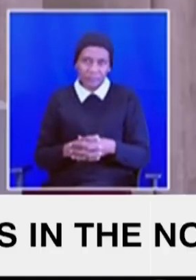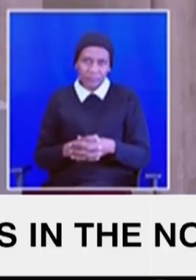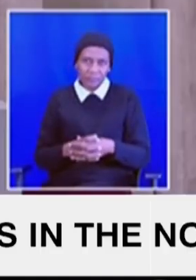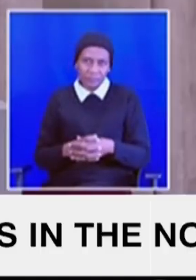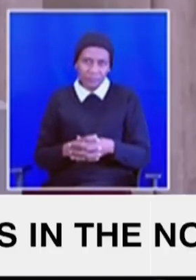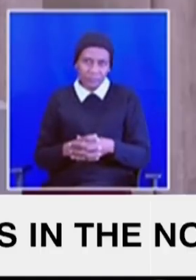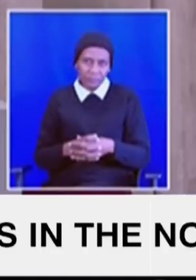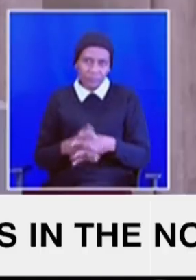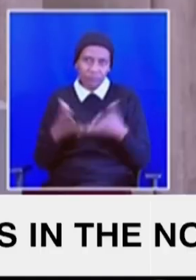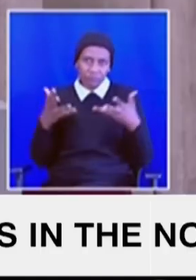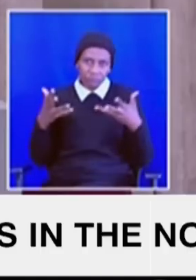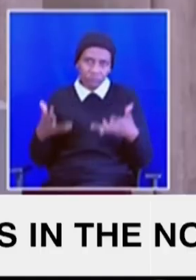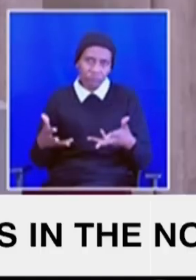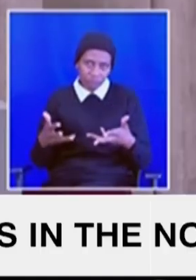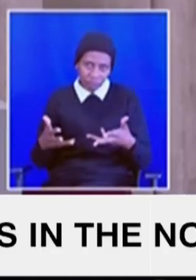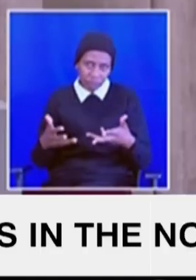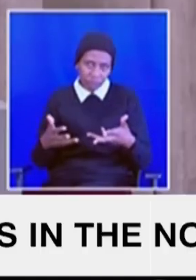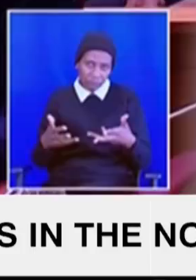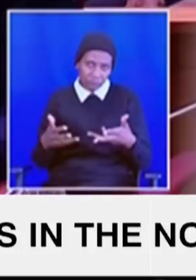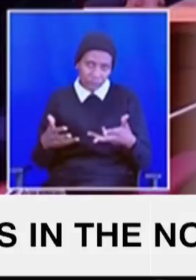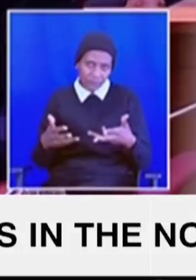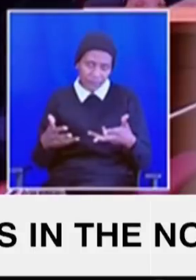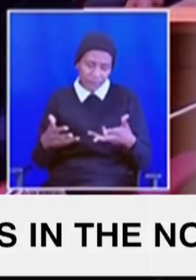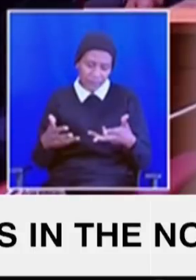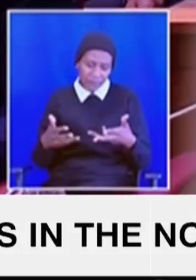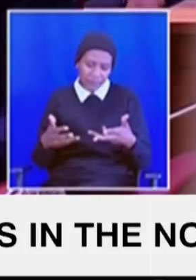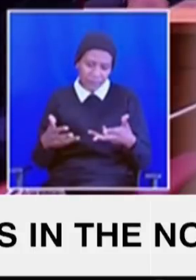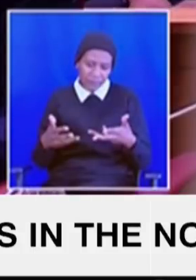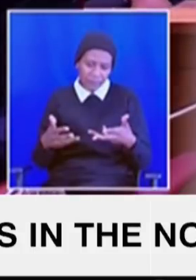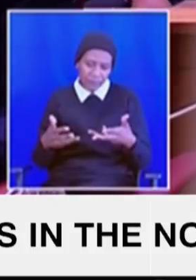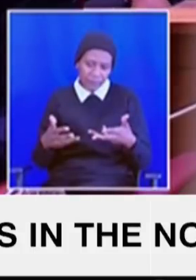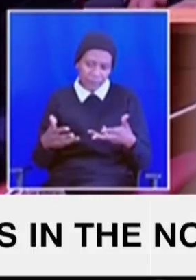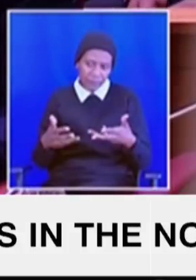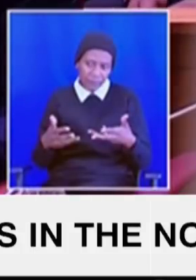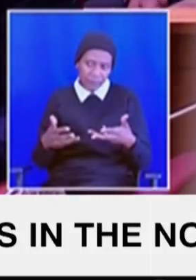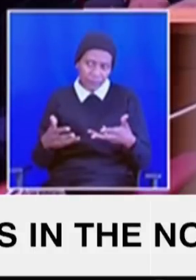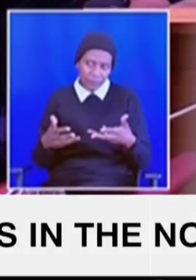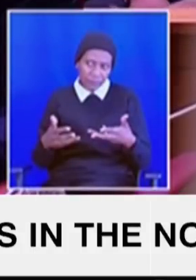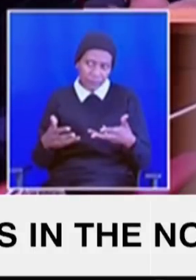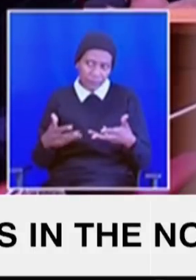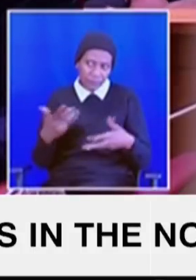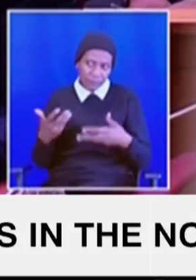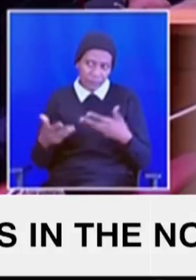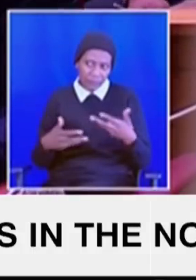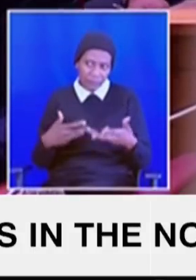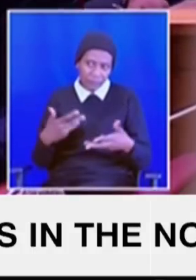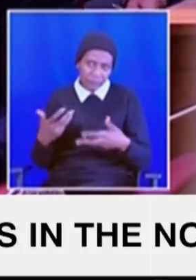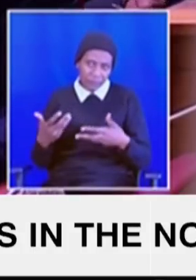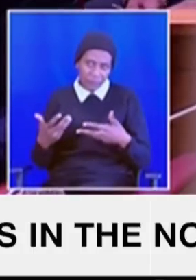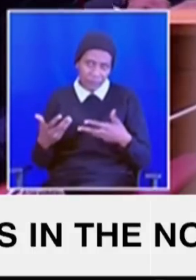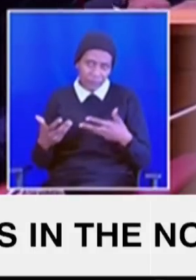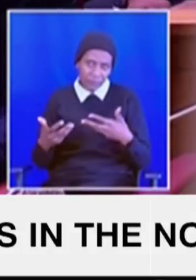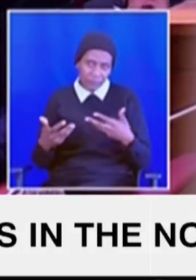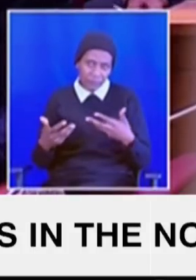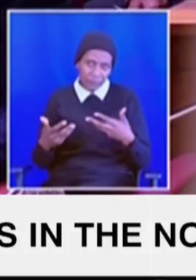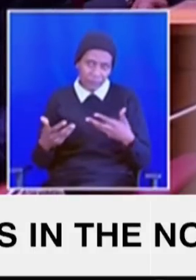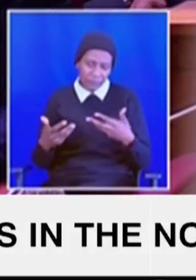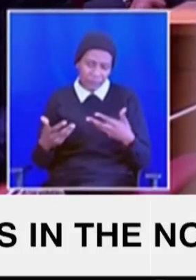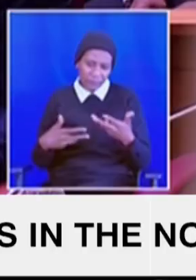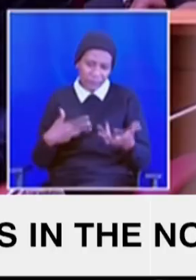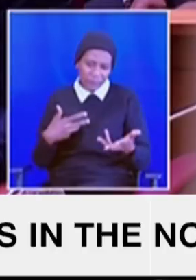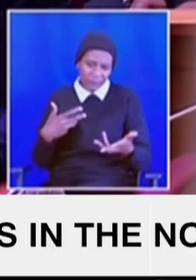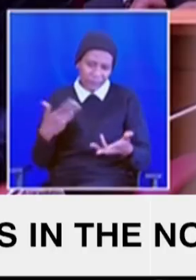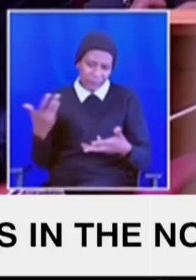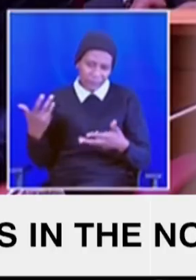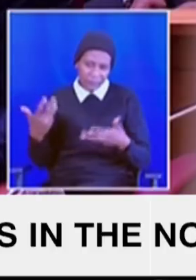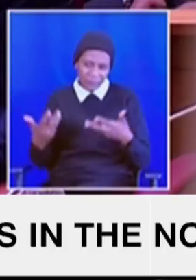and therefore, in the way they are constituted, this must be